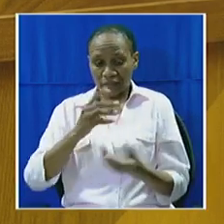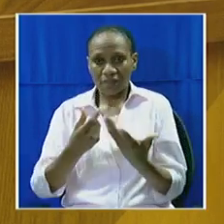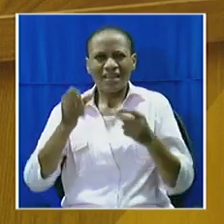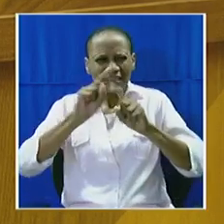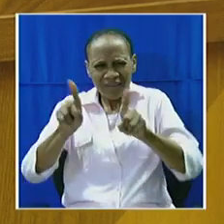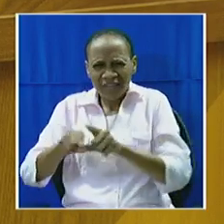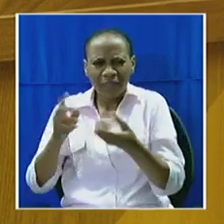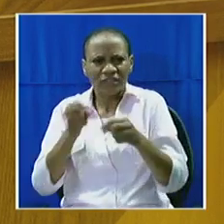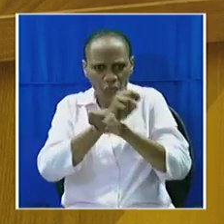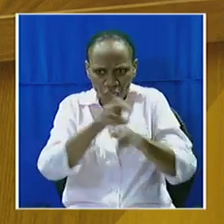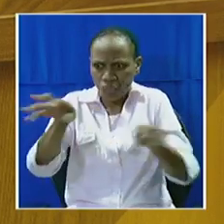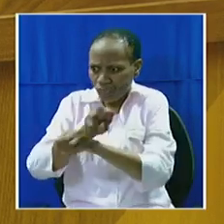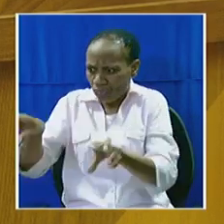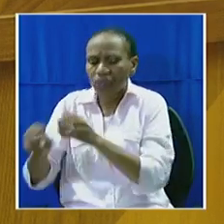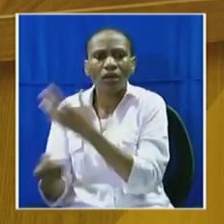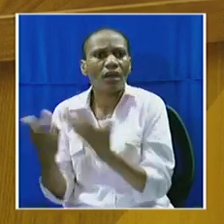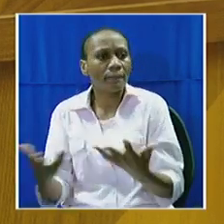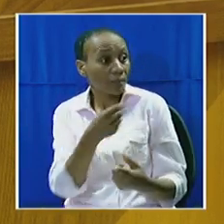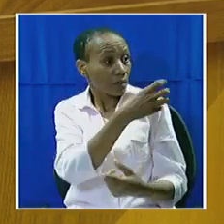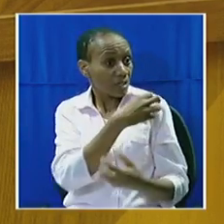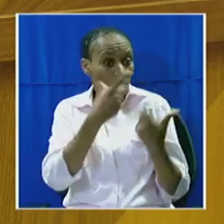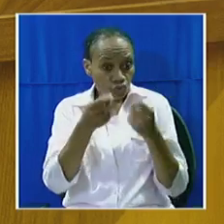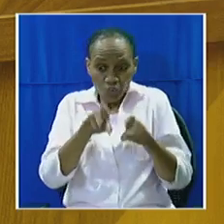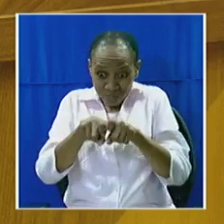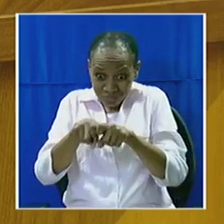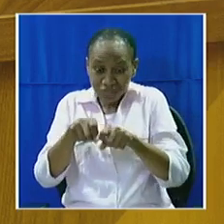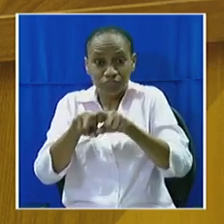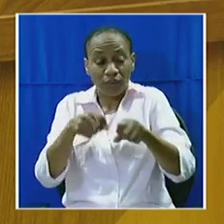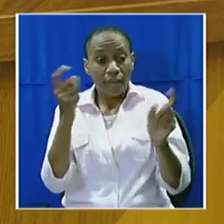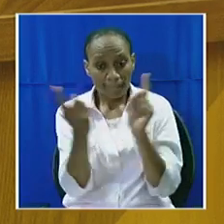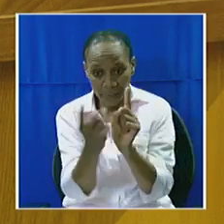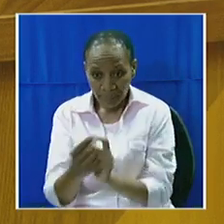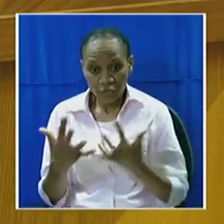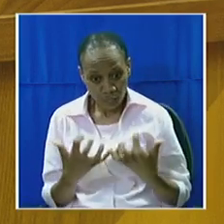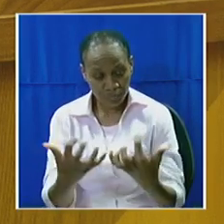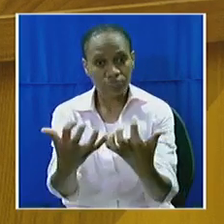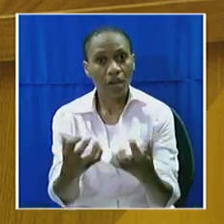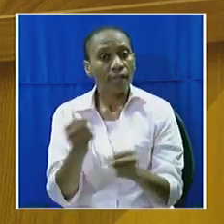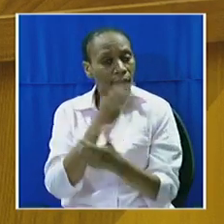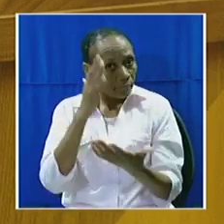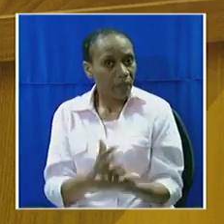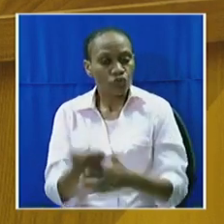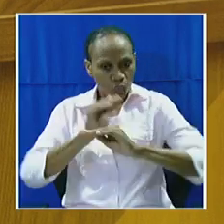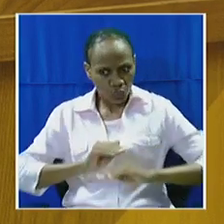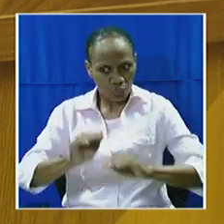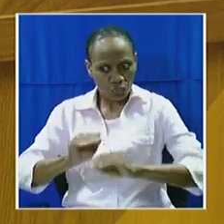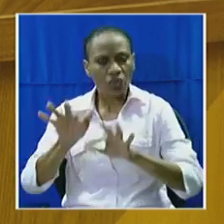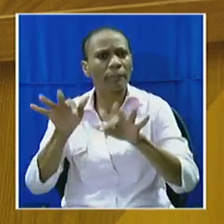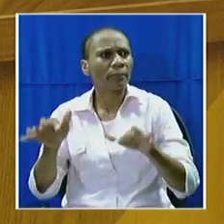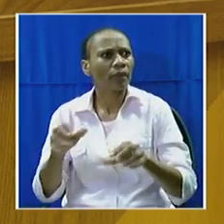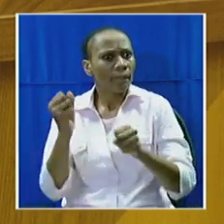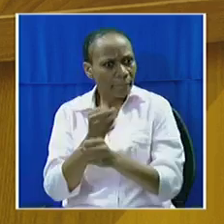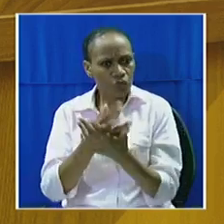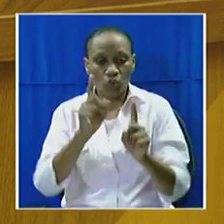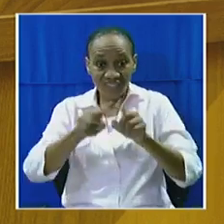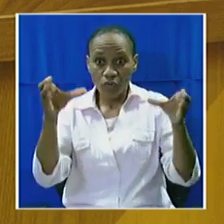infection. The minister must conduct a comprehensive stakeholders and community engagement plan of action to inspire and coordinate a multi-sectoral